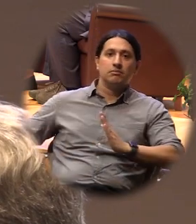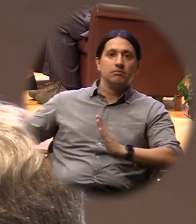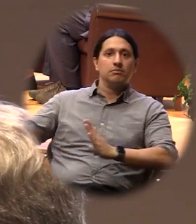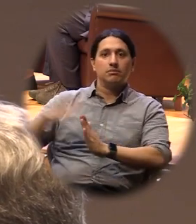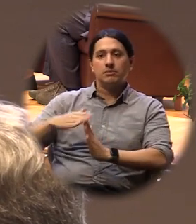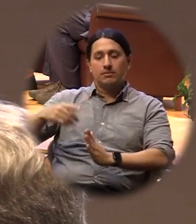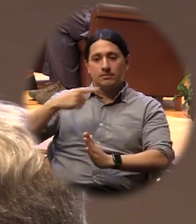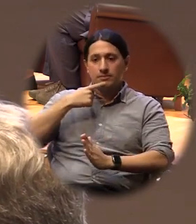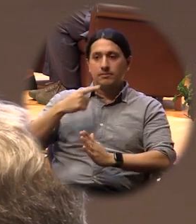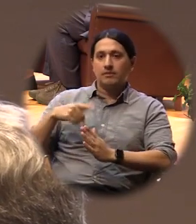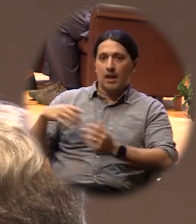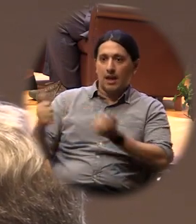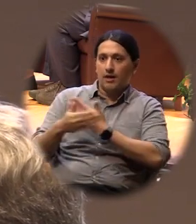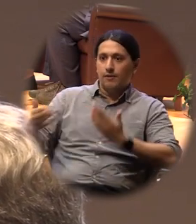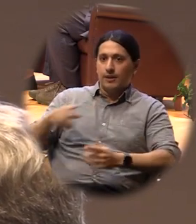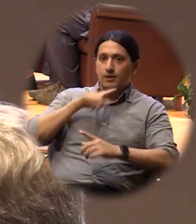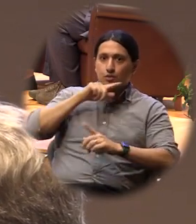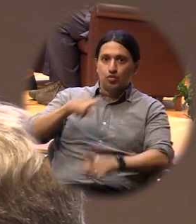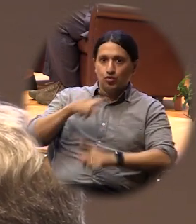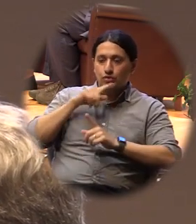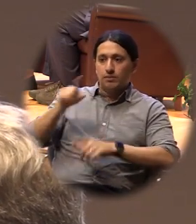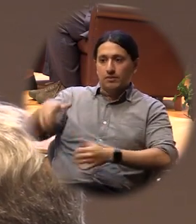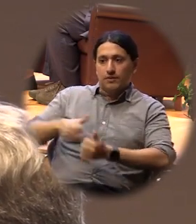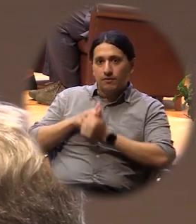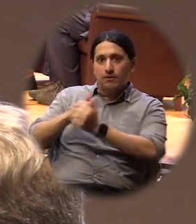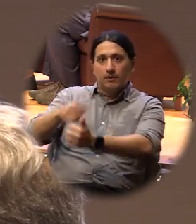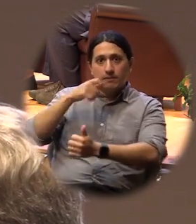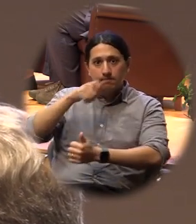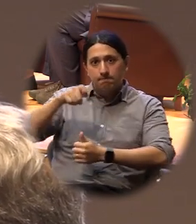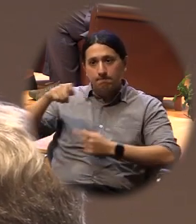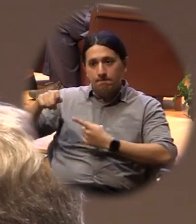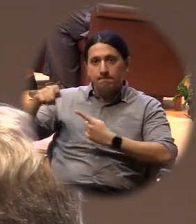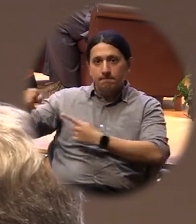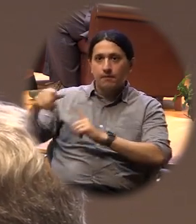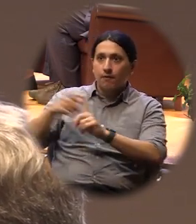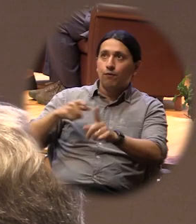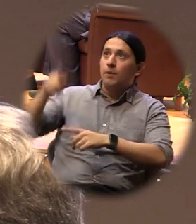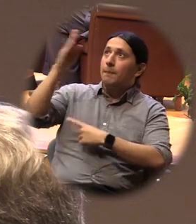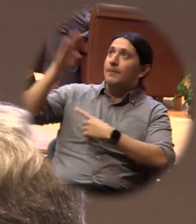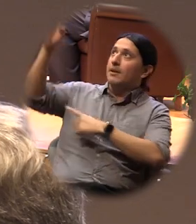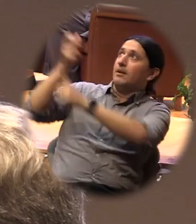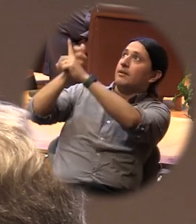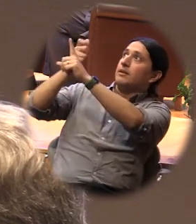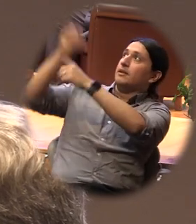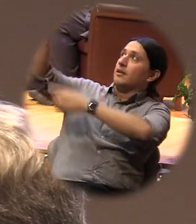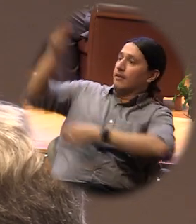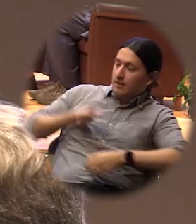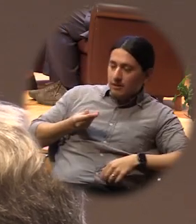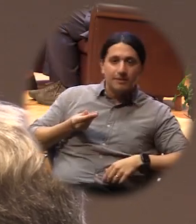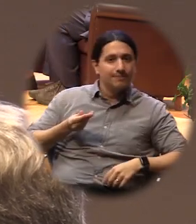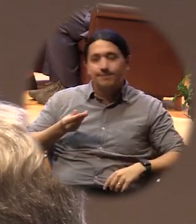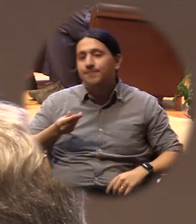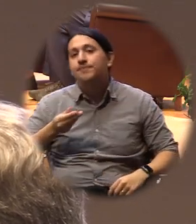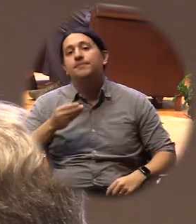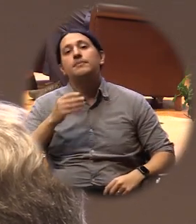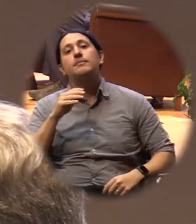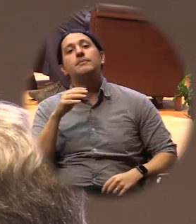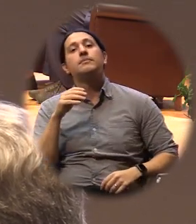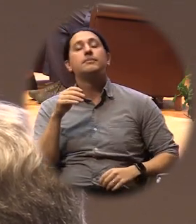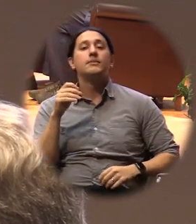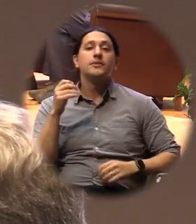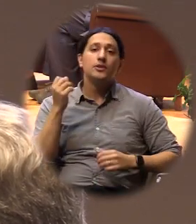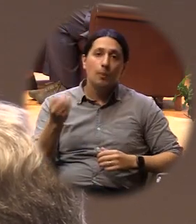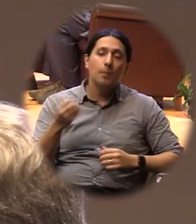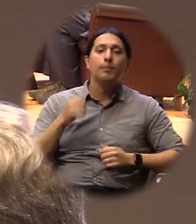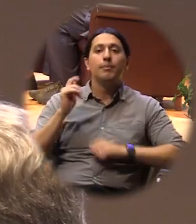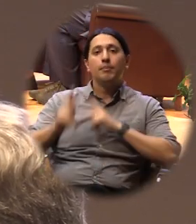being God. So folks who are moderate to progressive, often politically, and